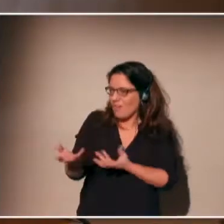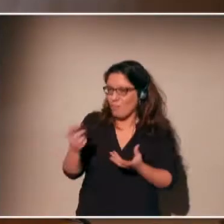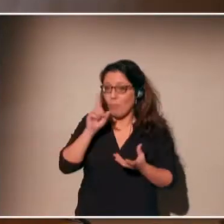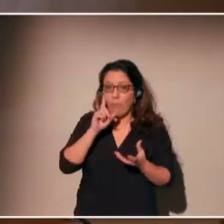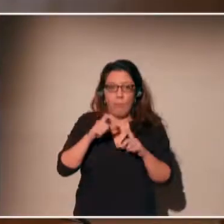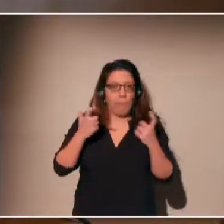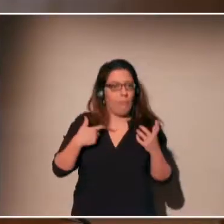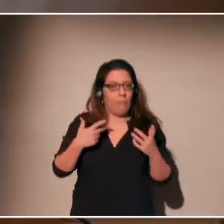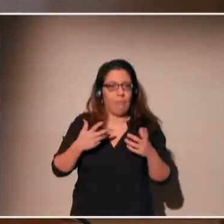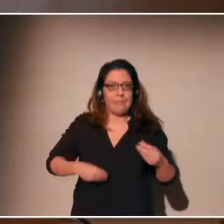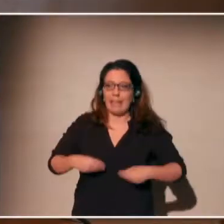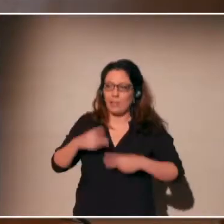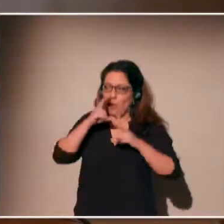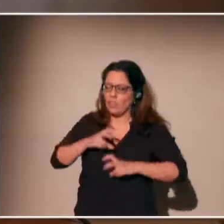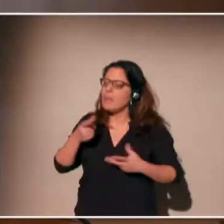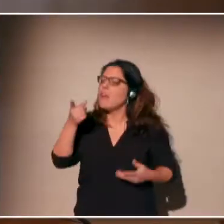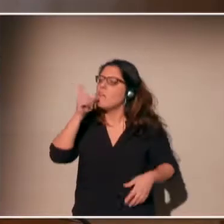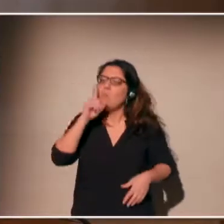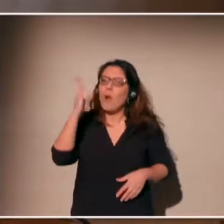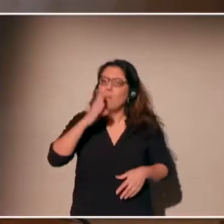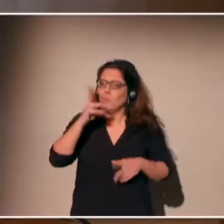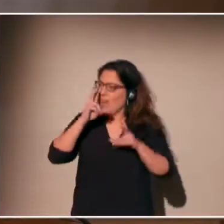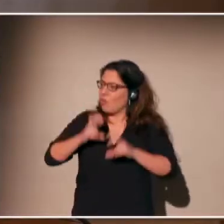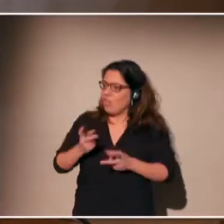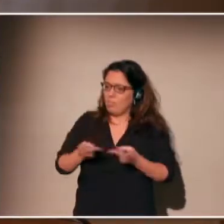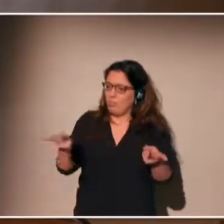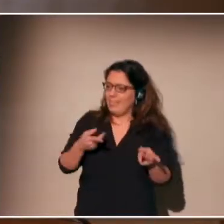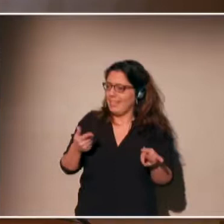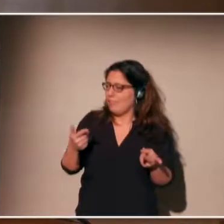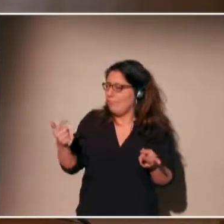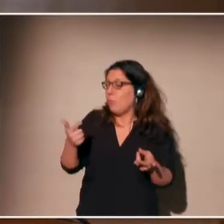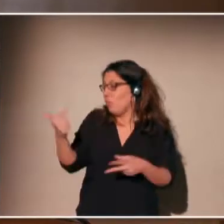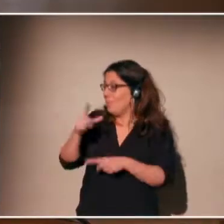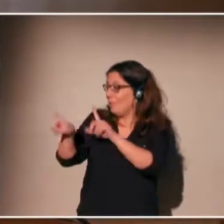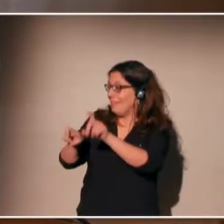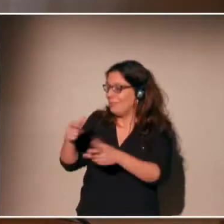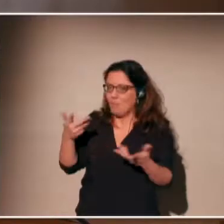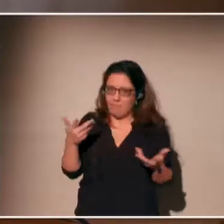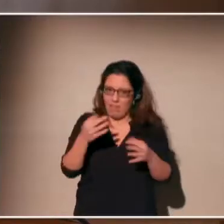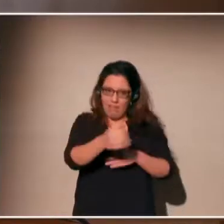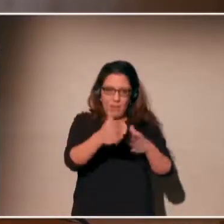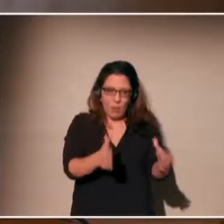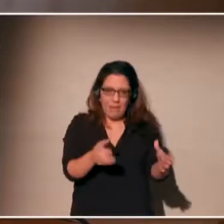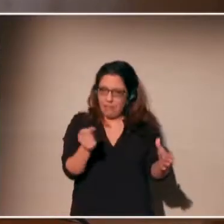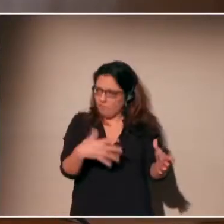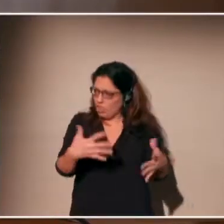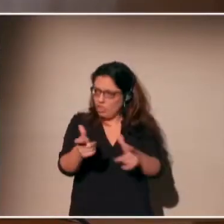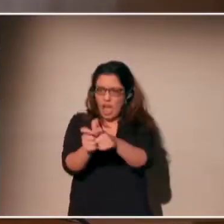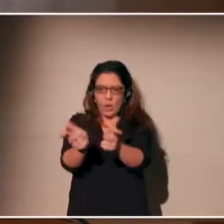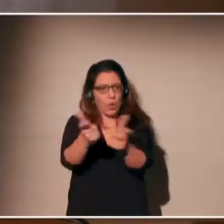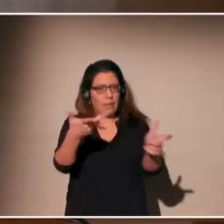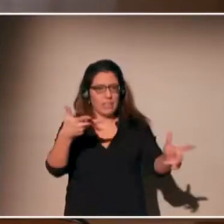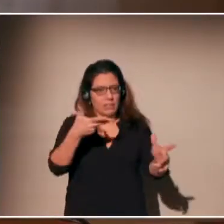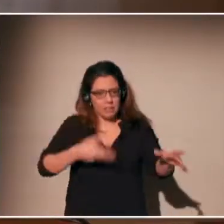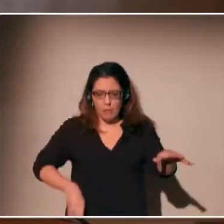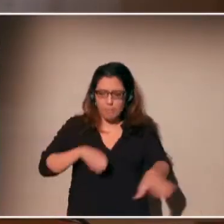almost stupid, silly question to ask you. Why is it necessary to have public research in and this is a question for both of you, in